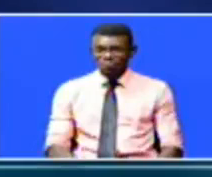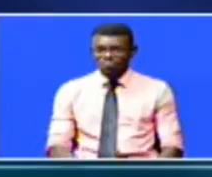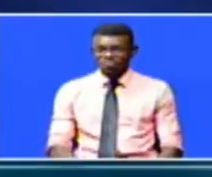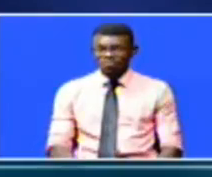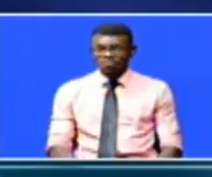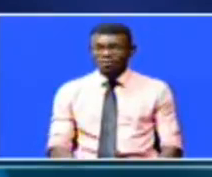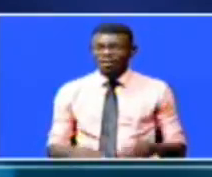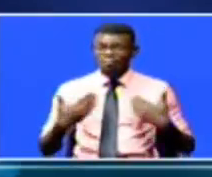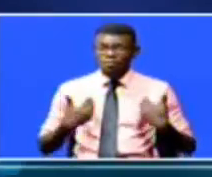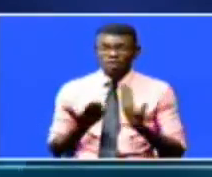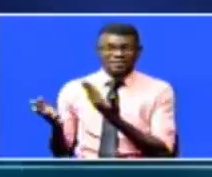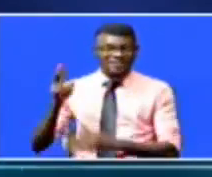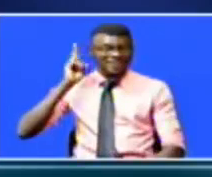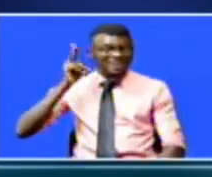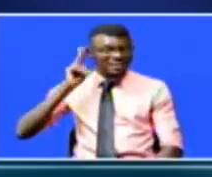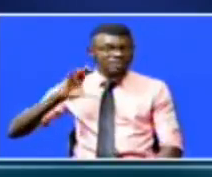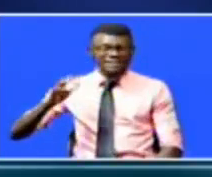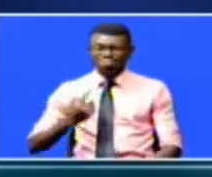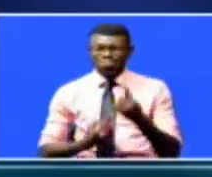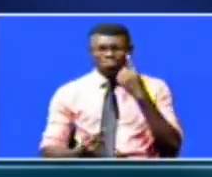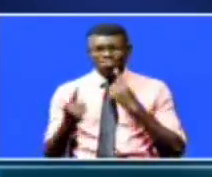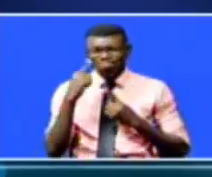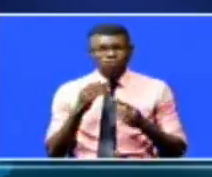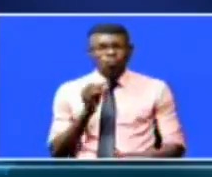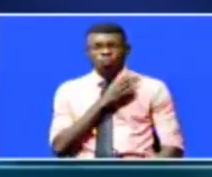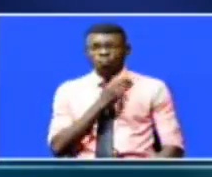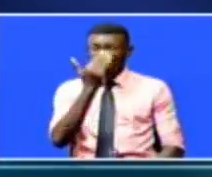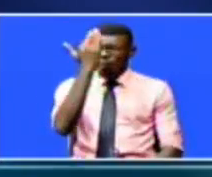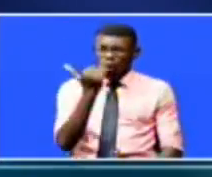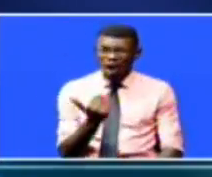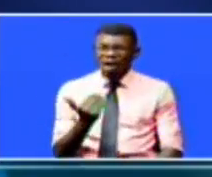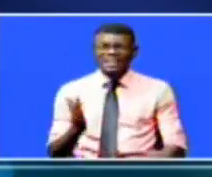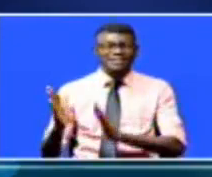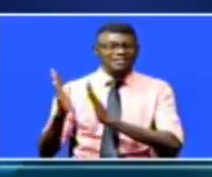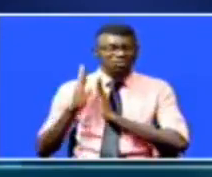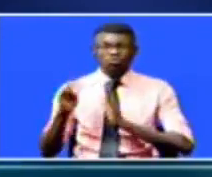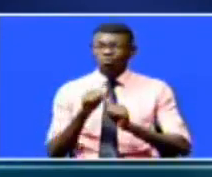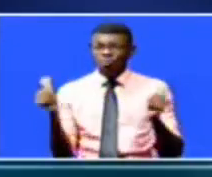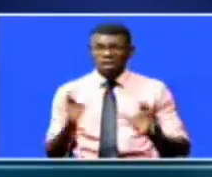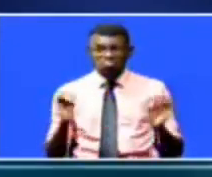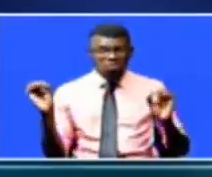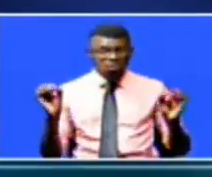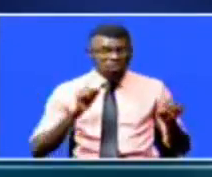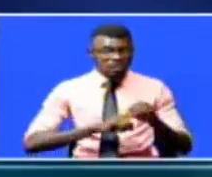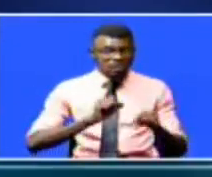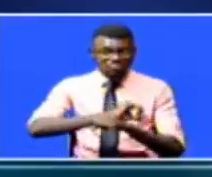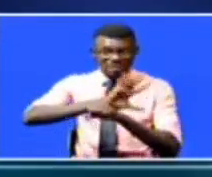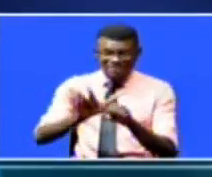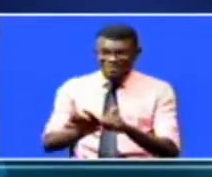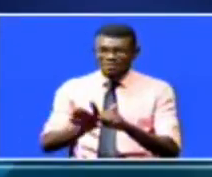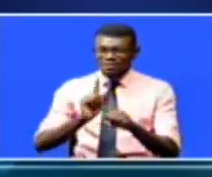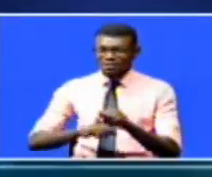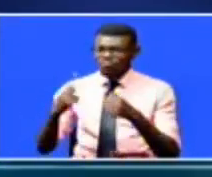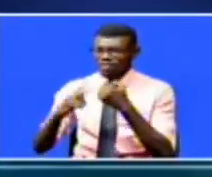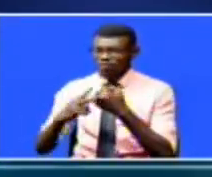Kiabusura residents in Kisii County are crying foul of increased cases of insecurity during COVID-19 curfew